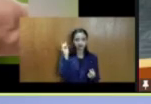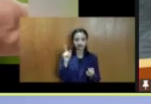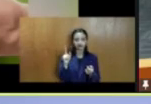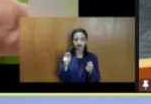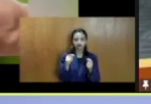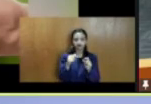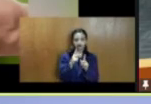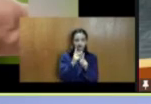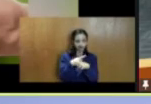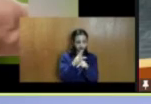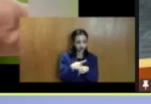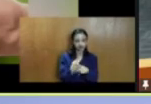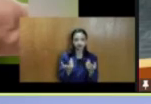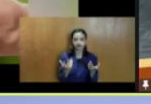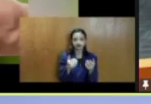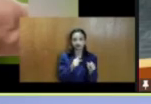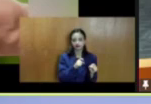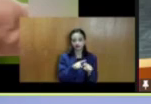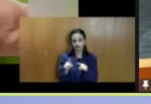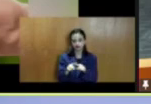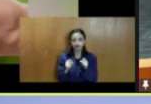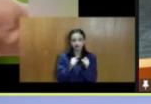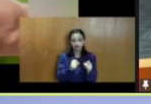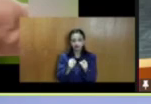their circular strategies.